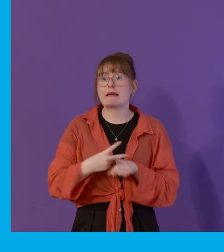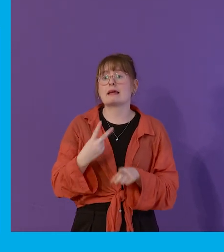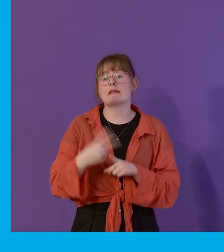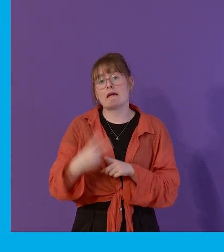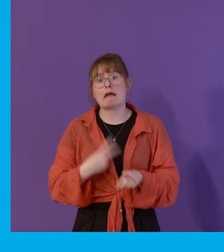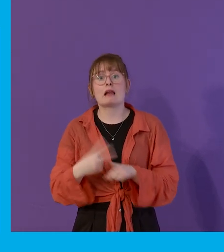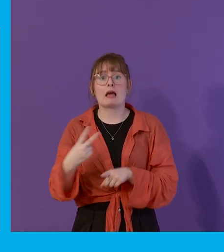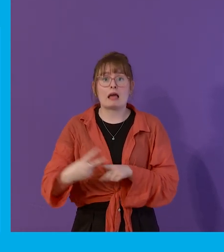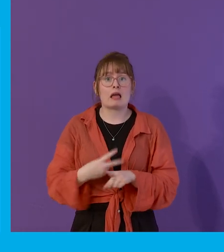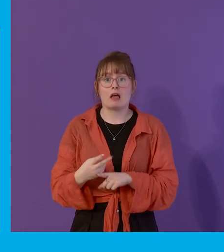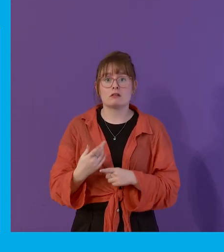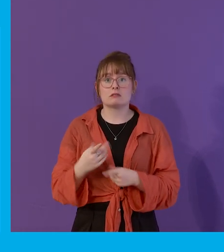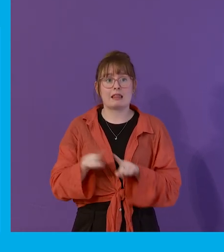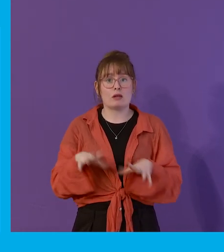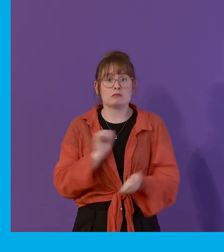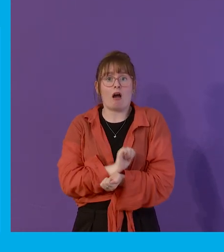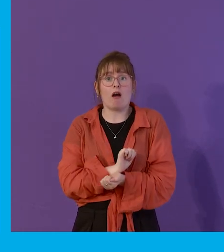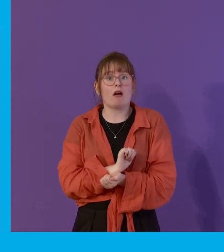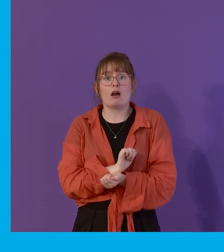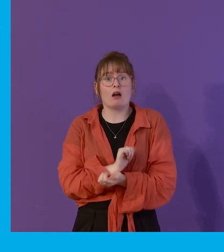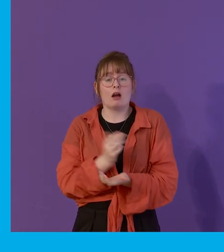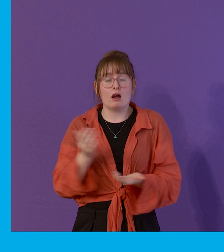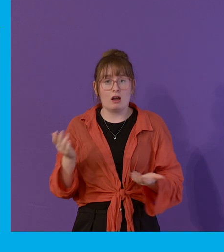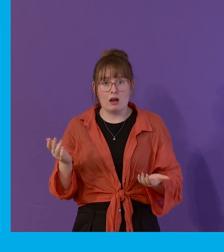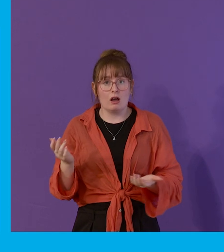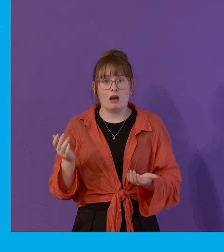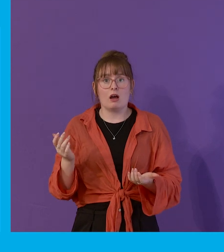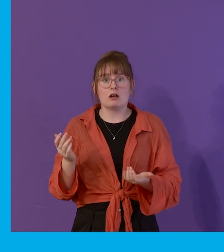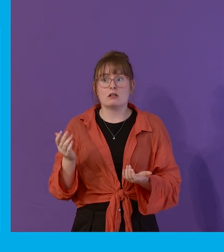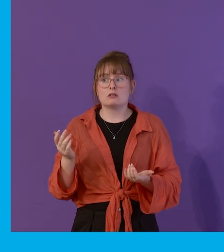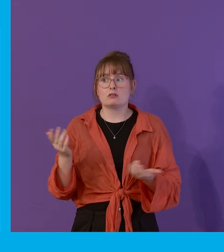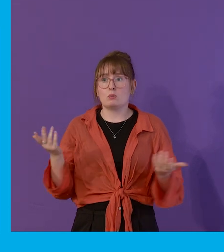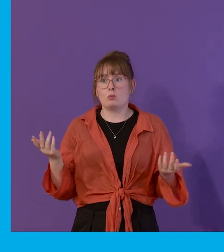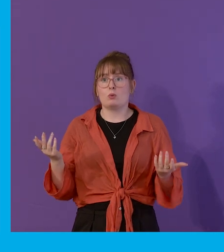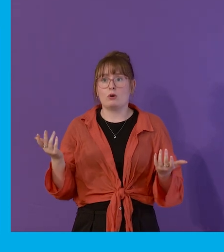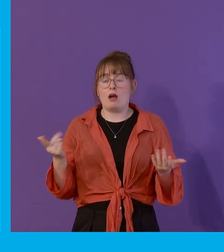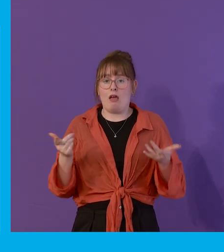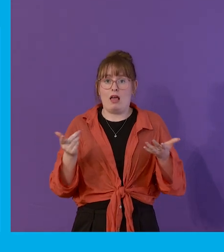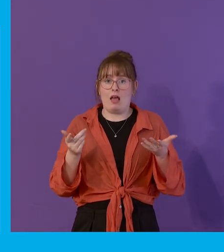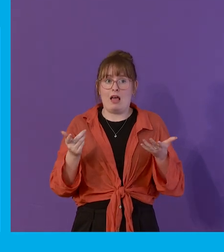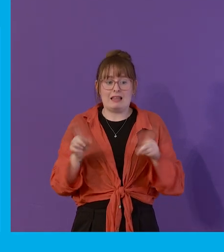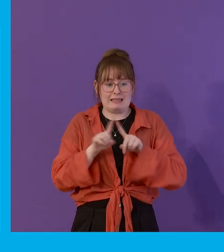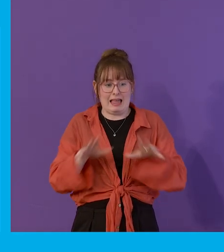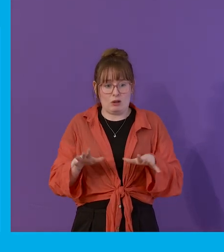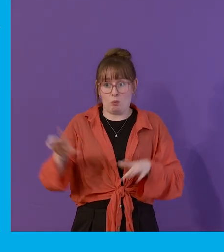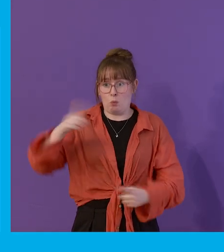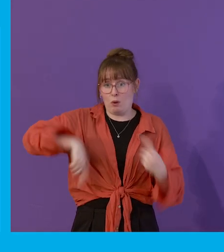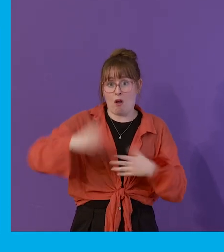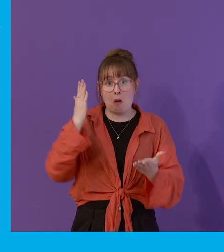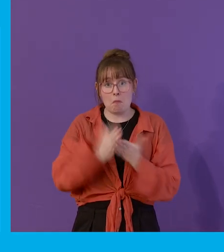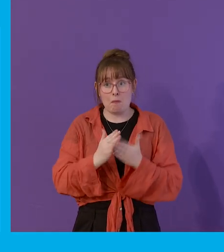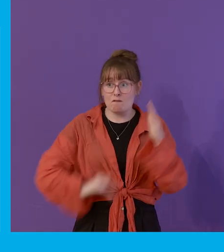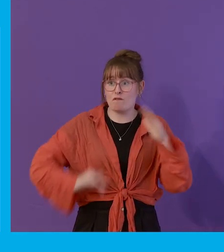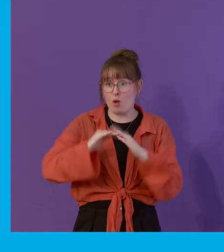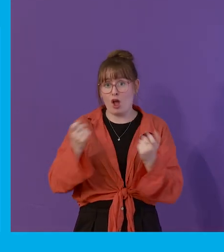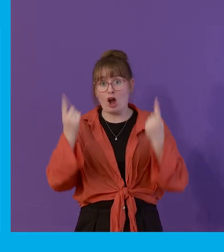we never move out of that. And I've started to think, I don't know the answer, that it must be that we don't really understand what is